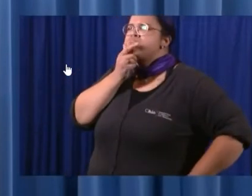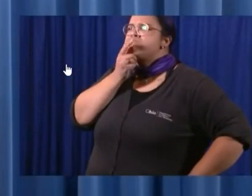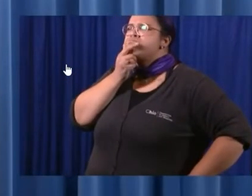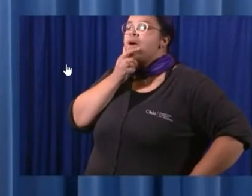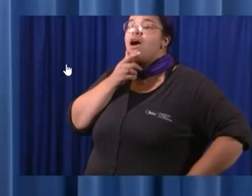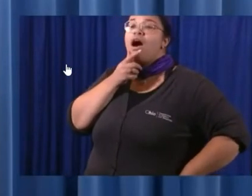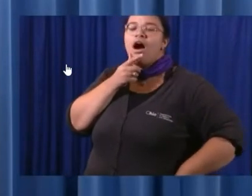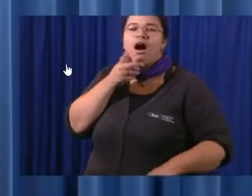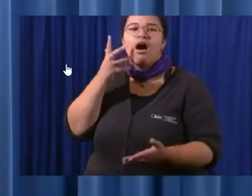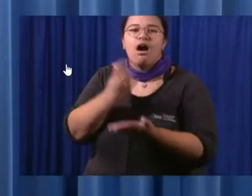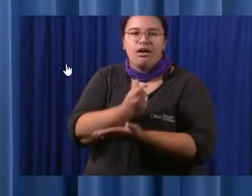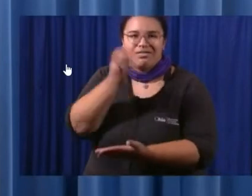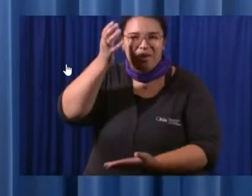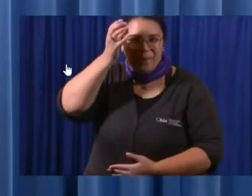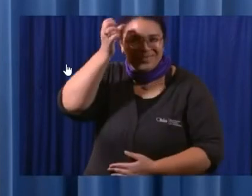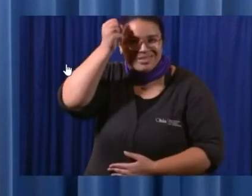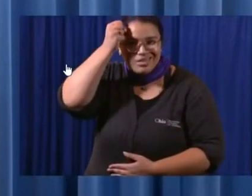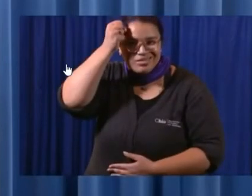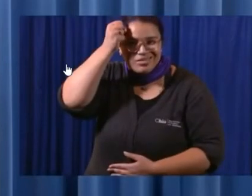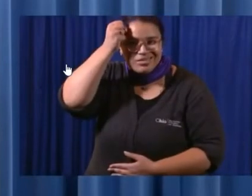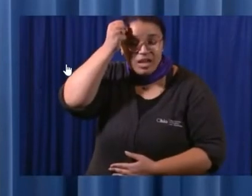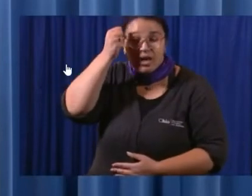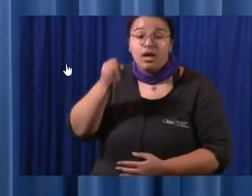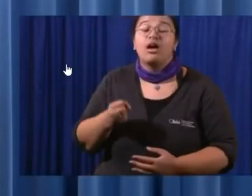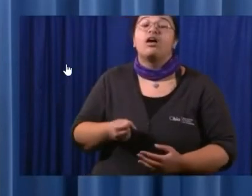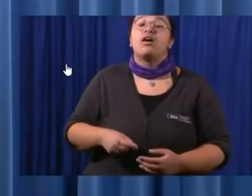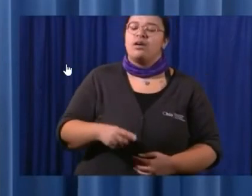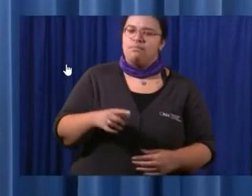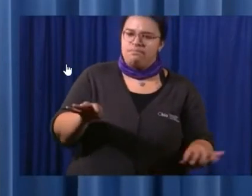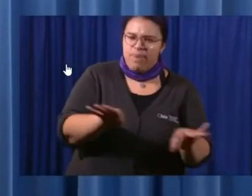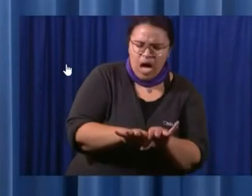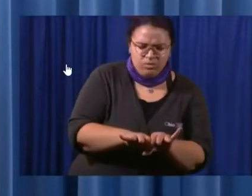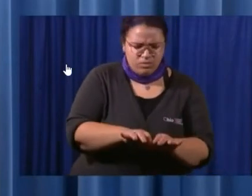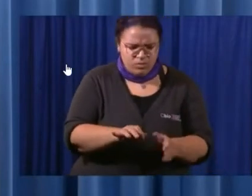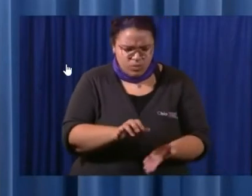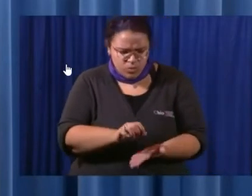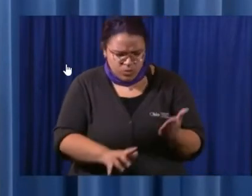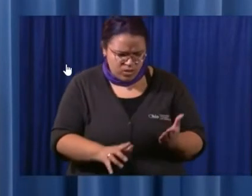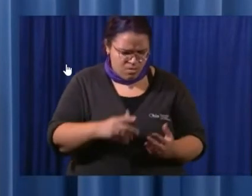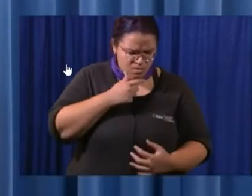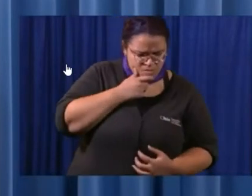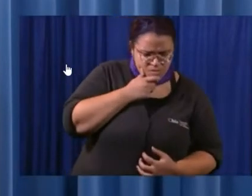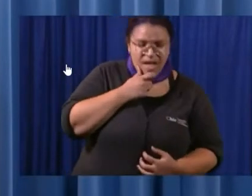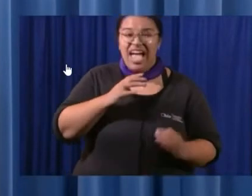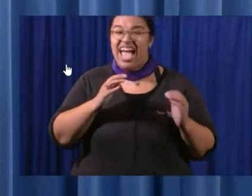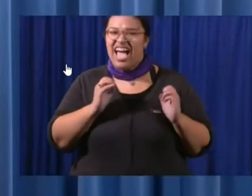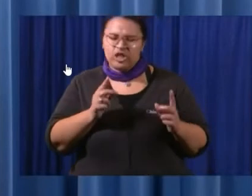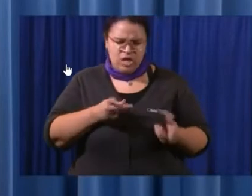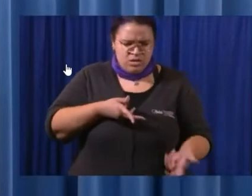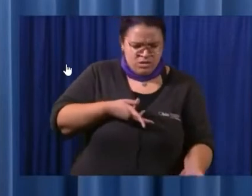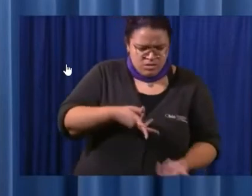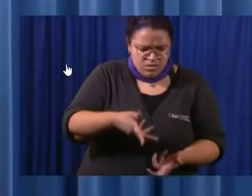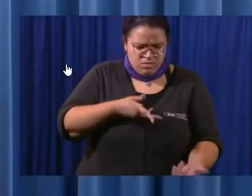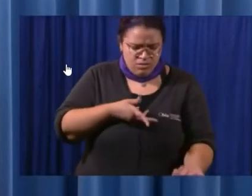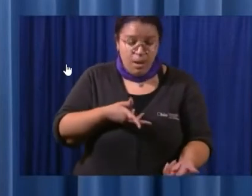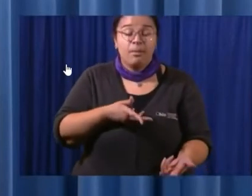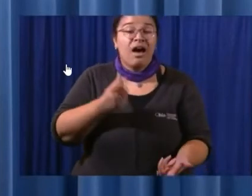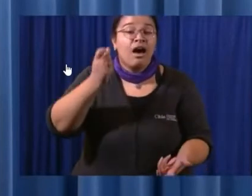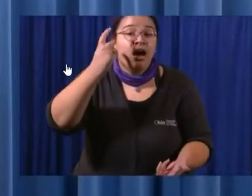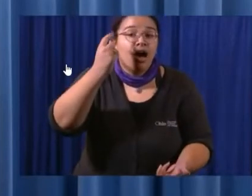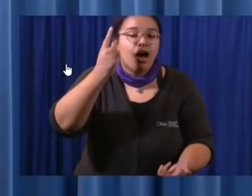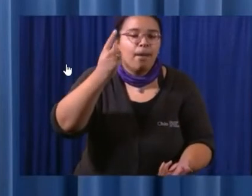young people, get the feedback from them, go back and forth, teacher with them, and at the same time do everything you can to try to